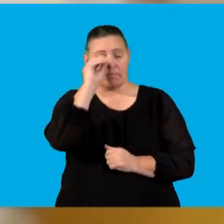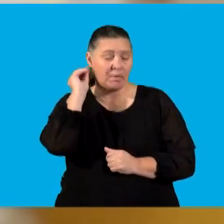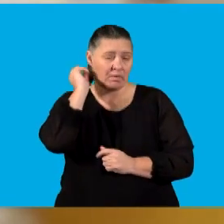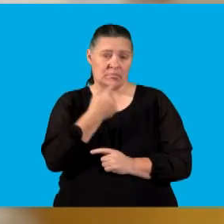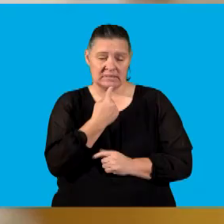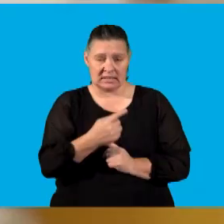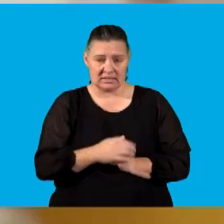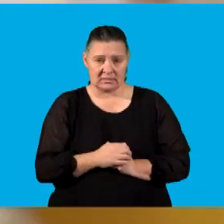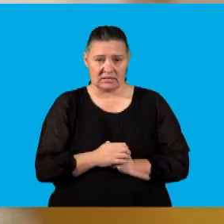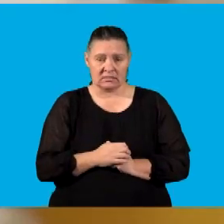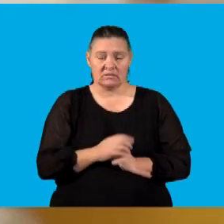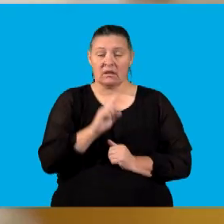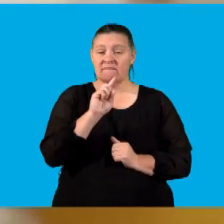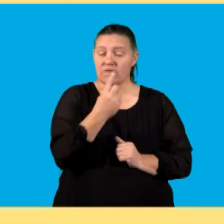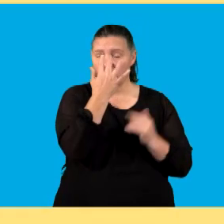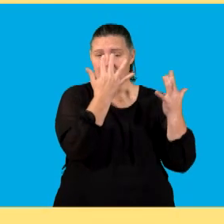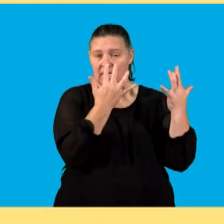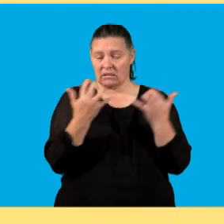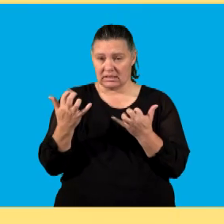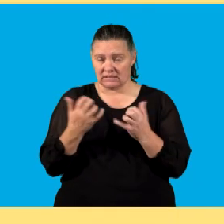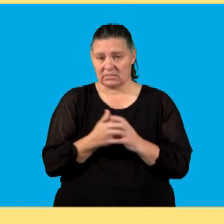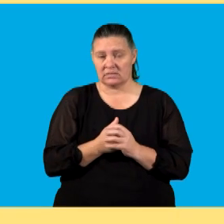said. First, we calculate.